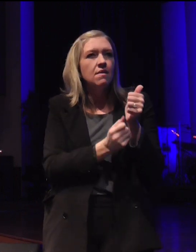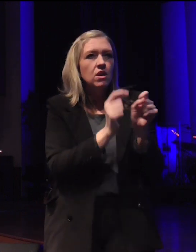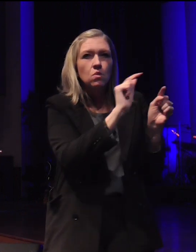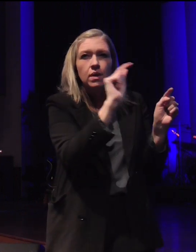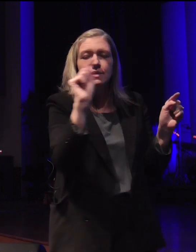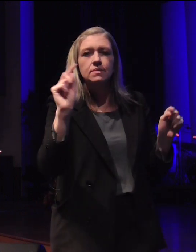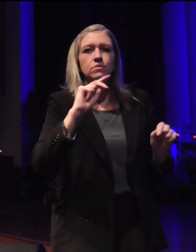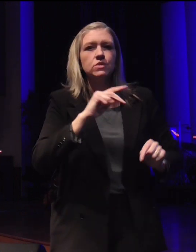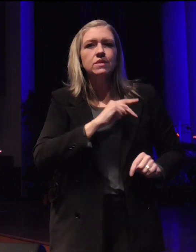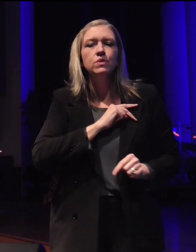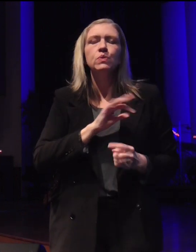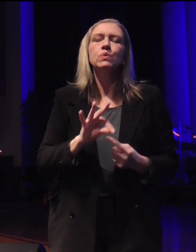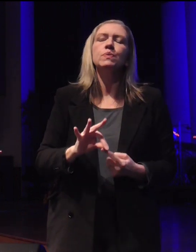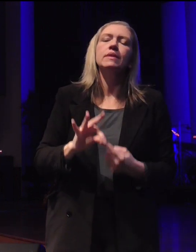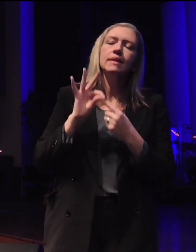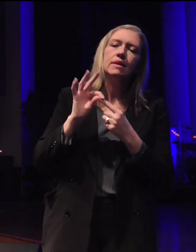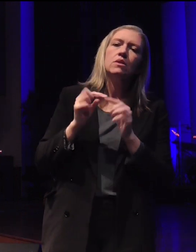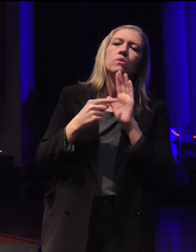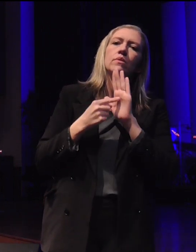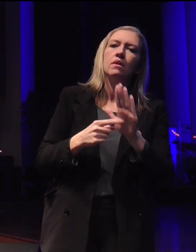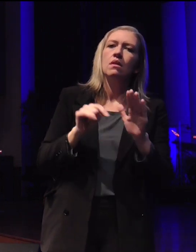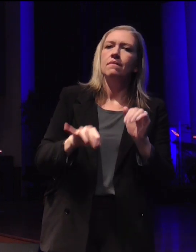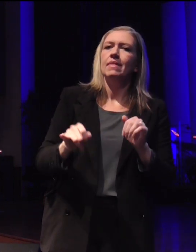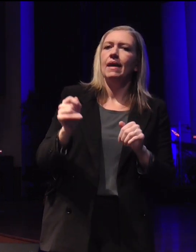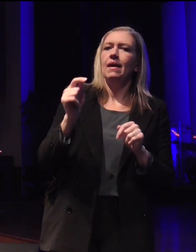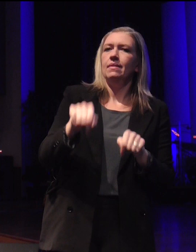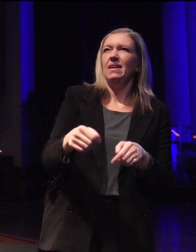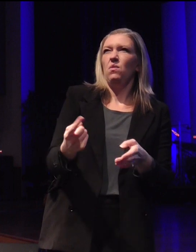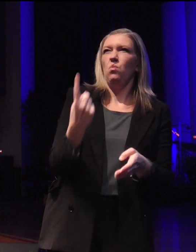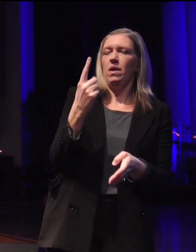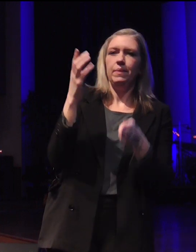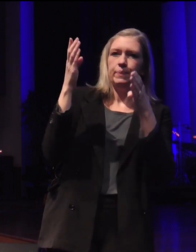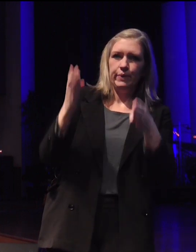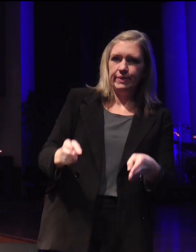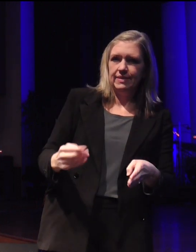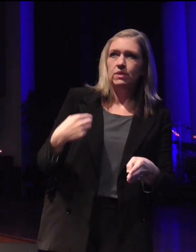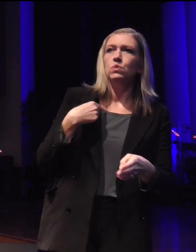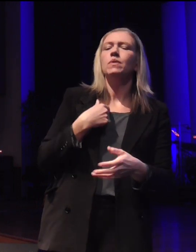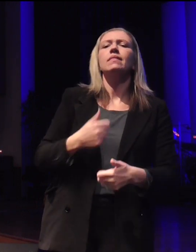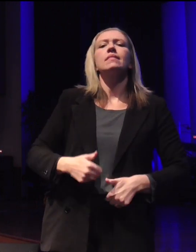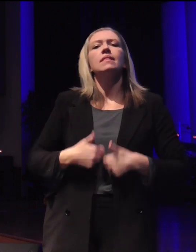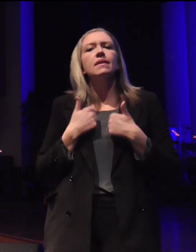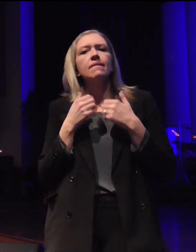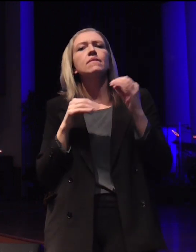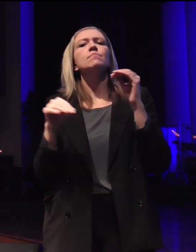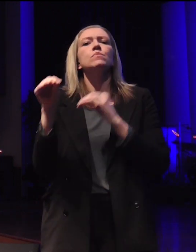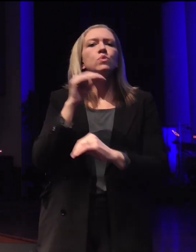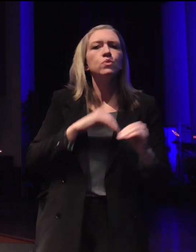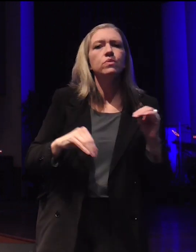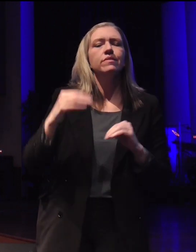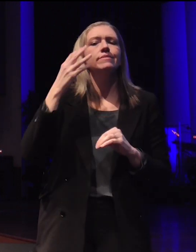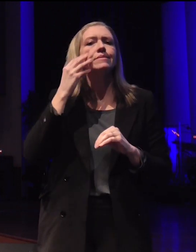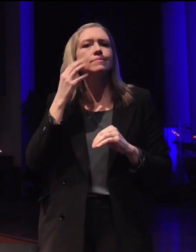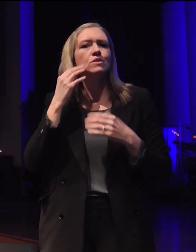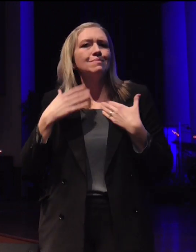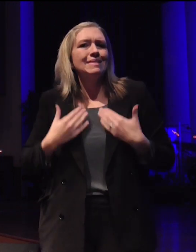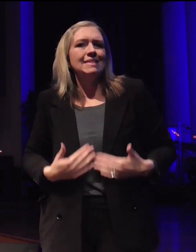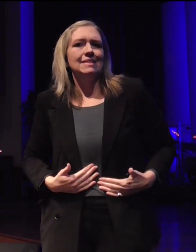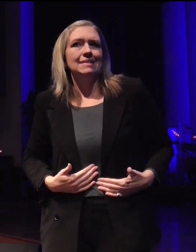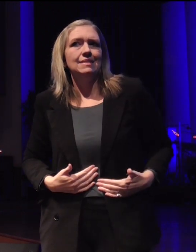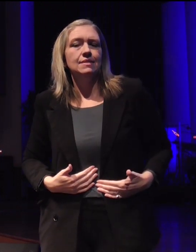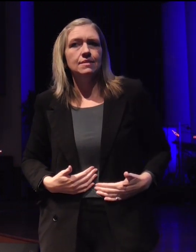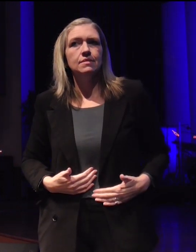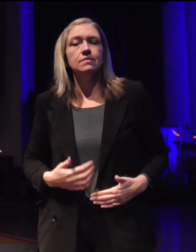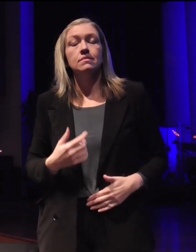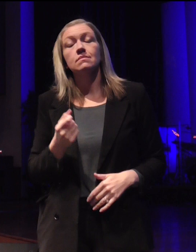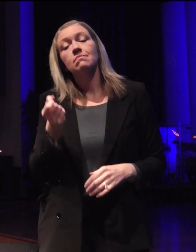unique representation of this one person in whom we live, move, and have our being. And so, I